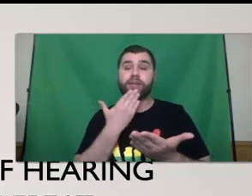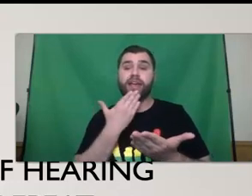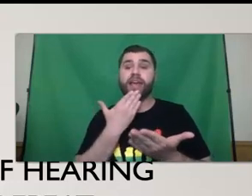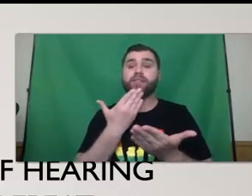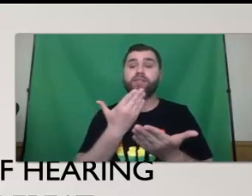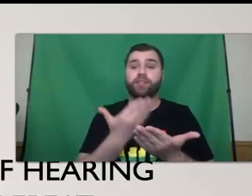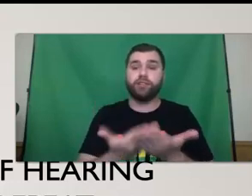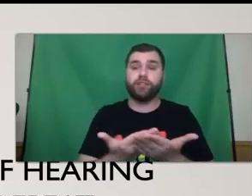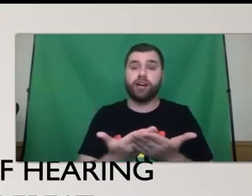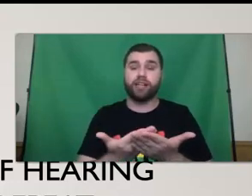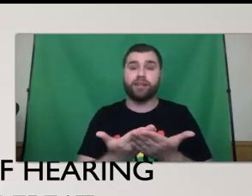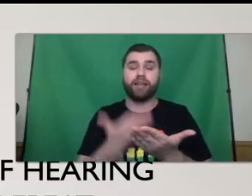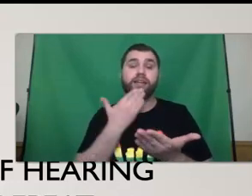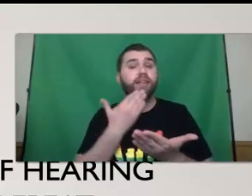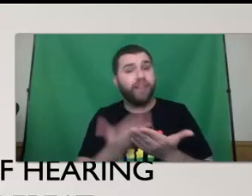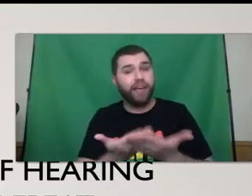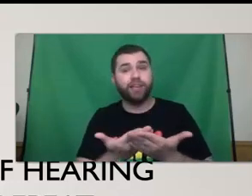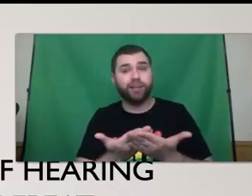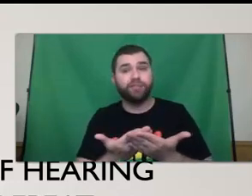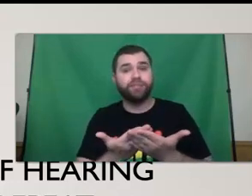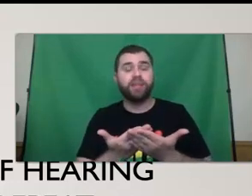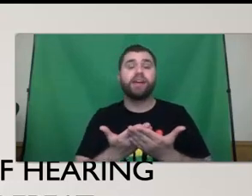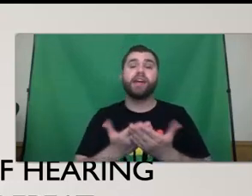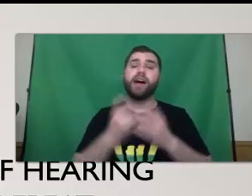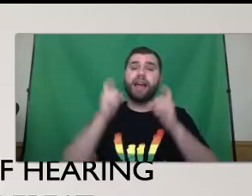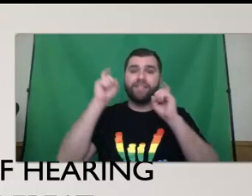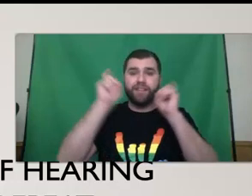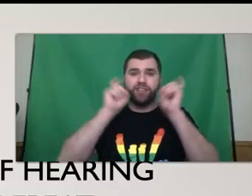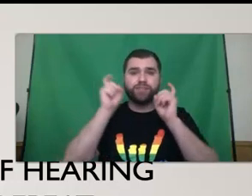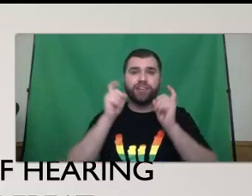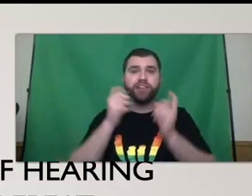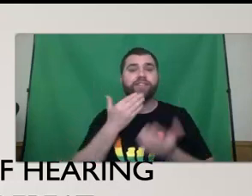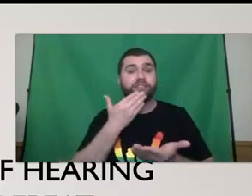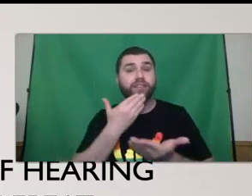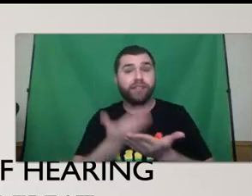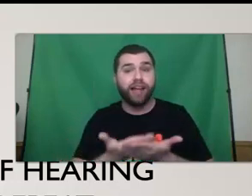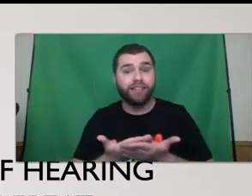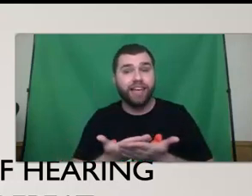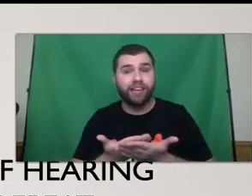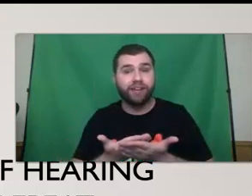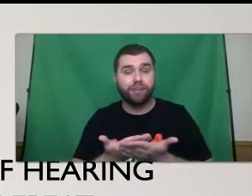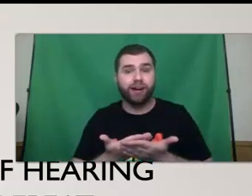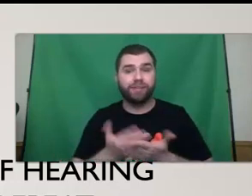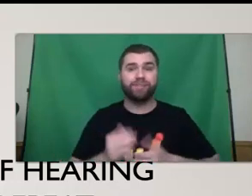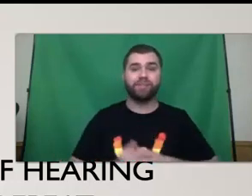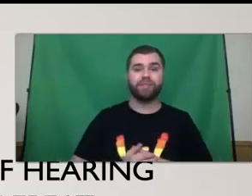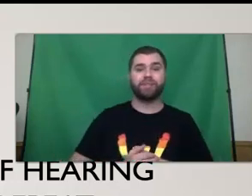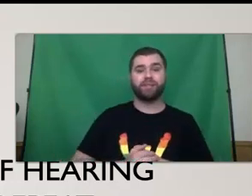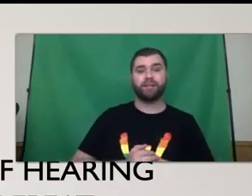your dominant hand, reach it to your non-dominant hand. Thank you. And kind of have a facial expression of that thank you part.